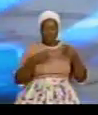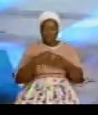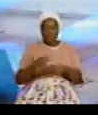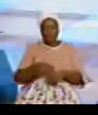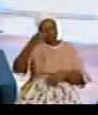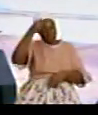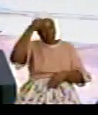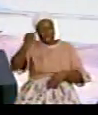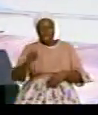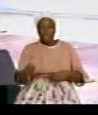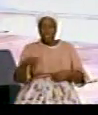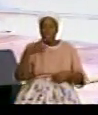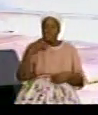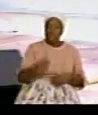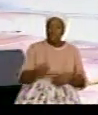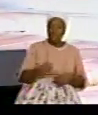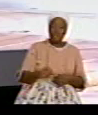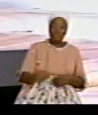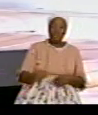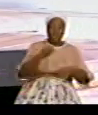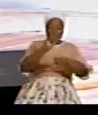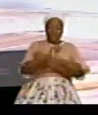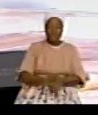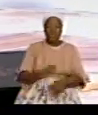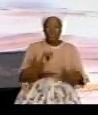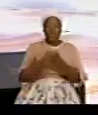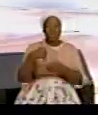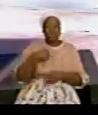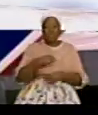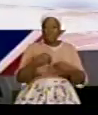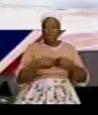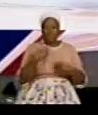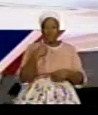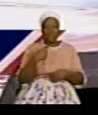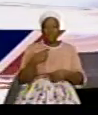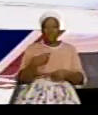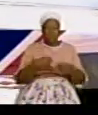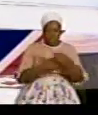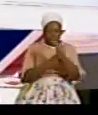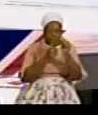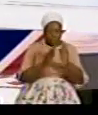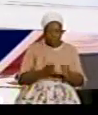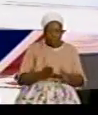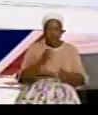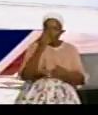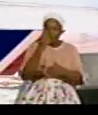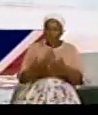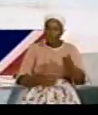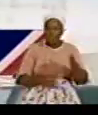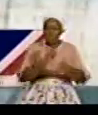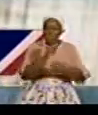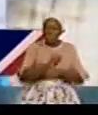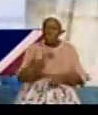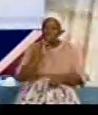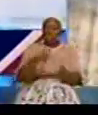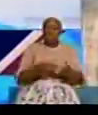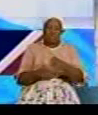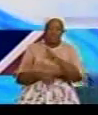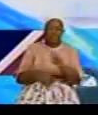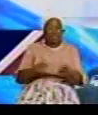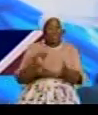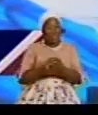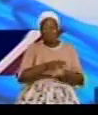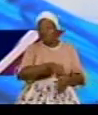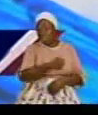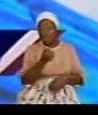that will disobey the traditions who have said, apostle, what tradition is this? That